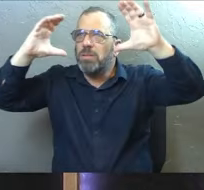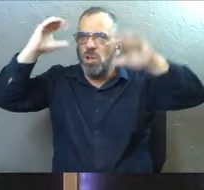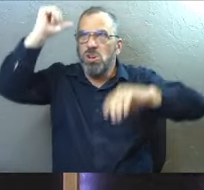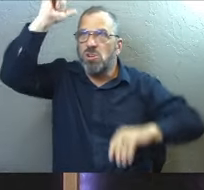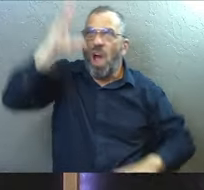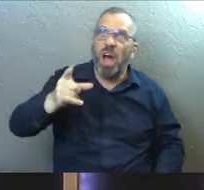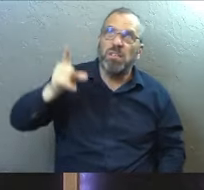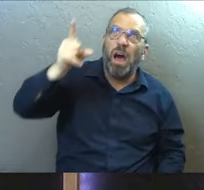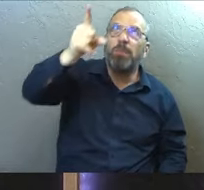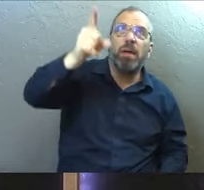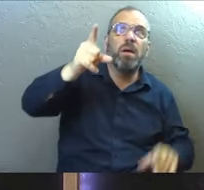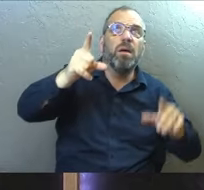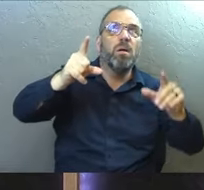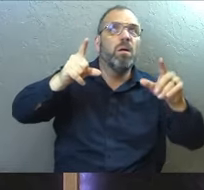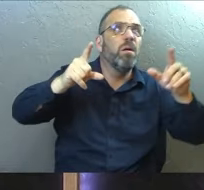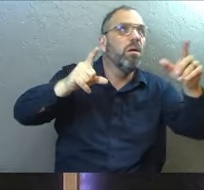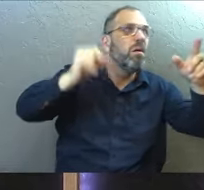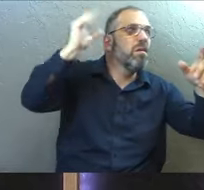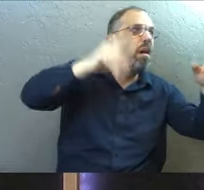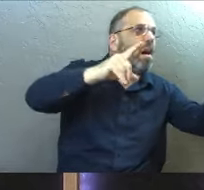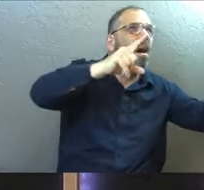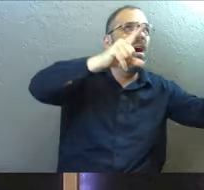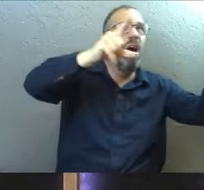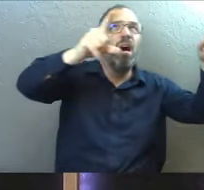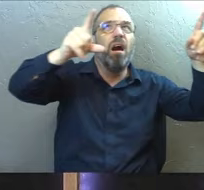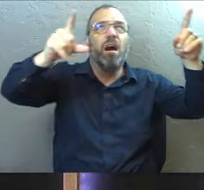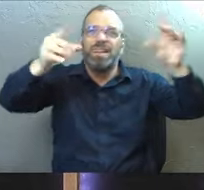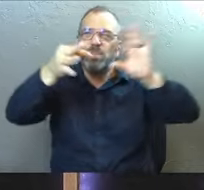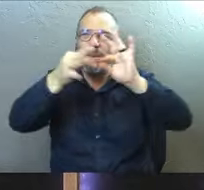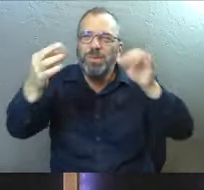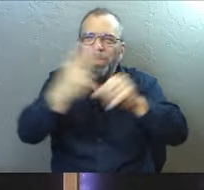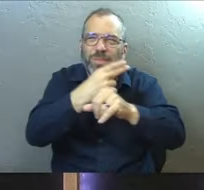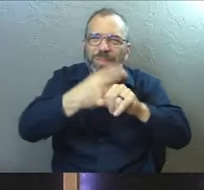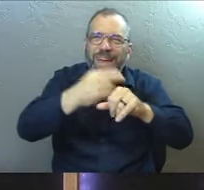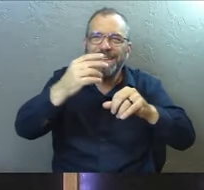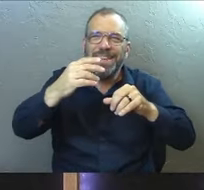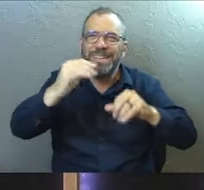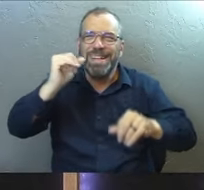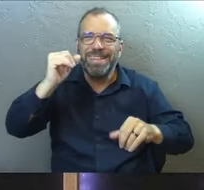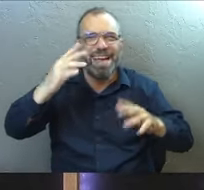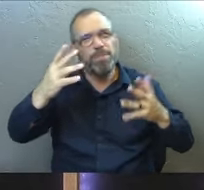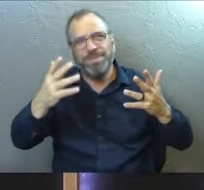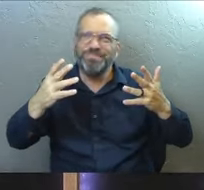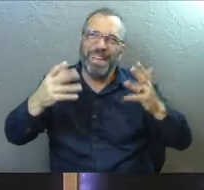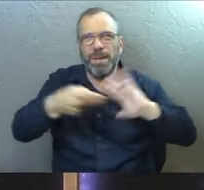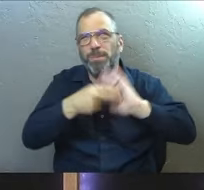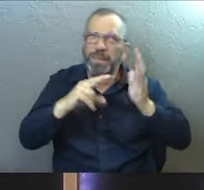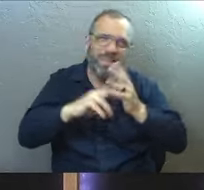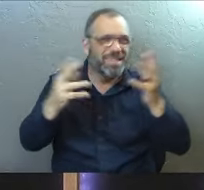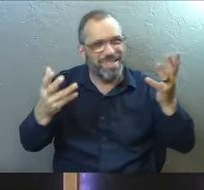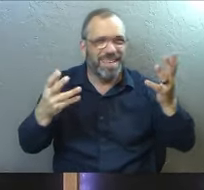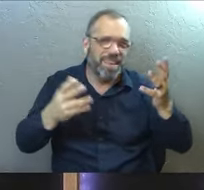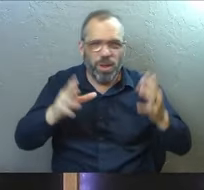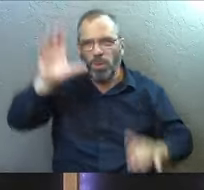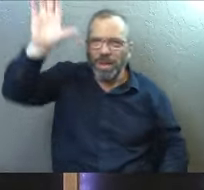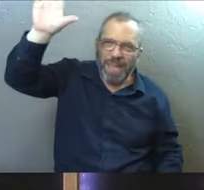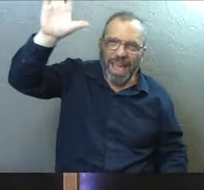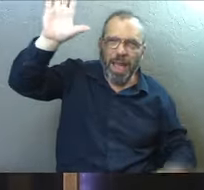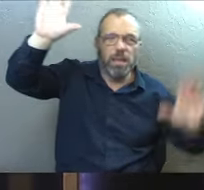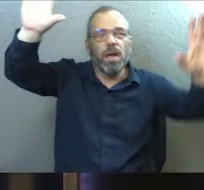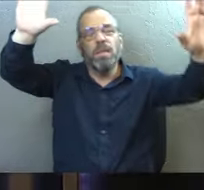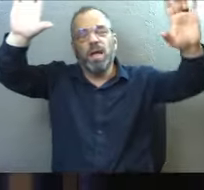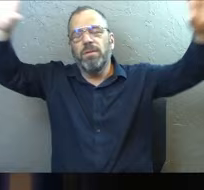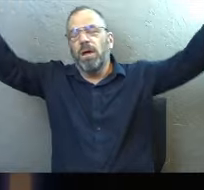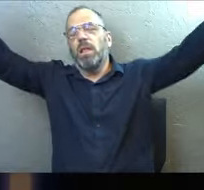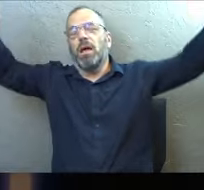up there somewhere. Because like a lot of the like phrasing that we use as Christians, which has its own meaning of like, you know, raise your hands to heaven or